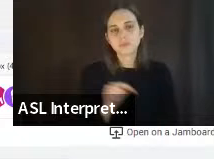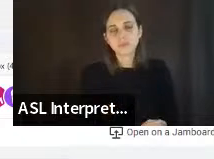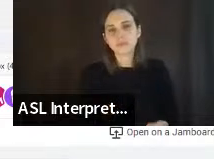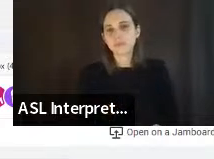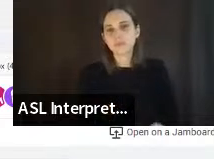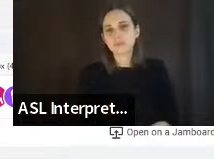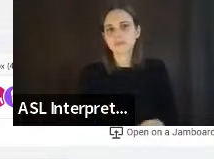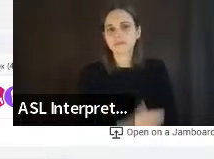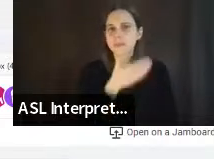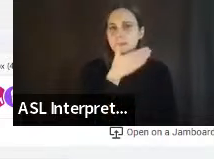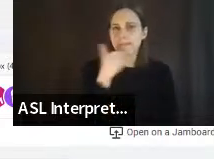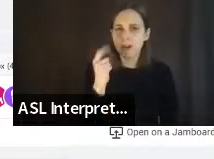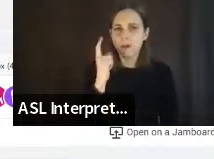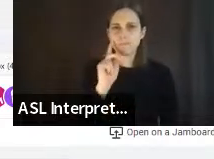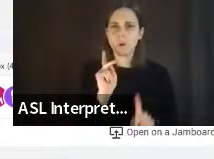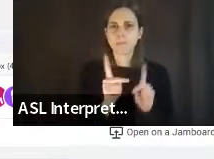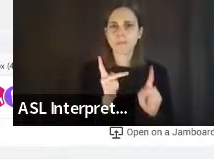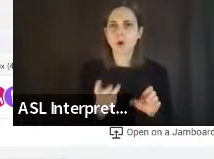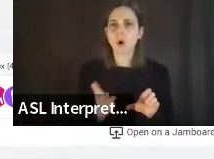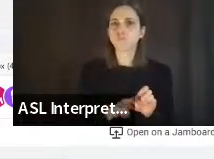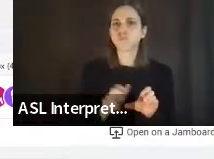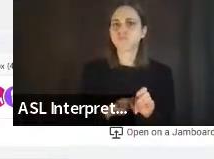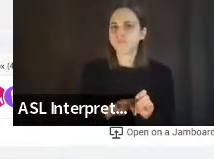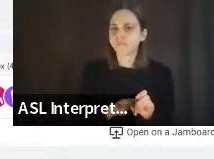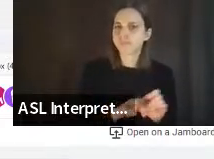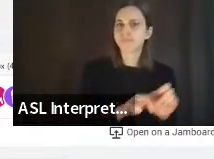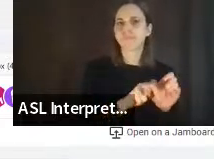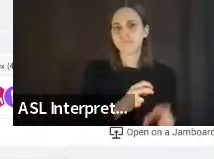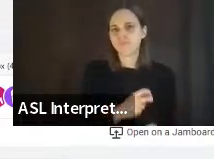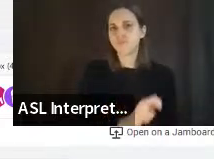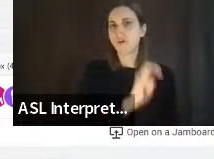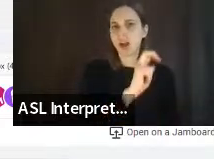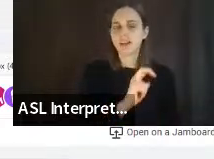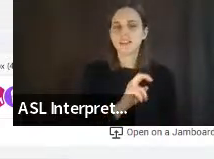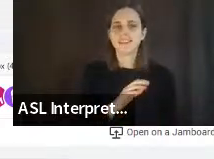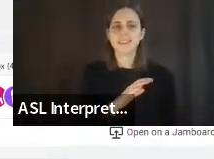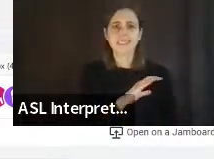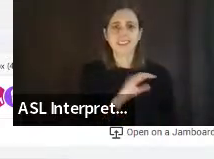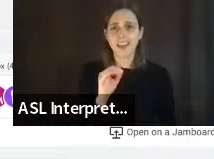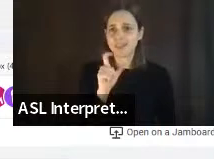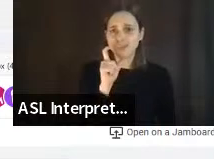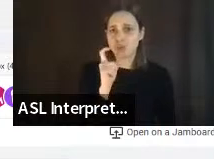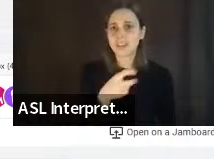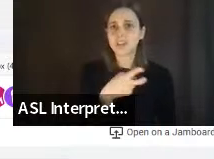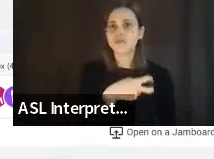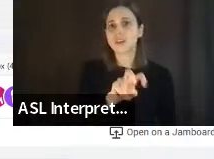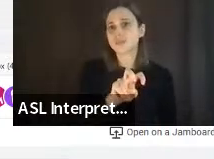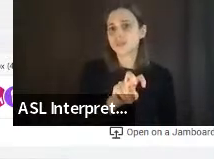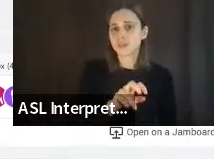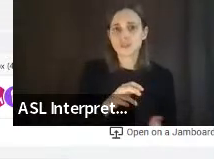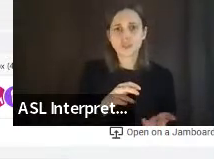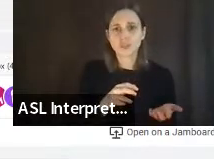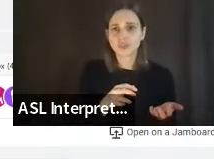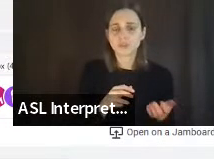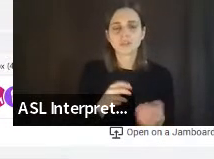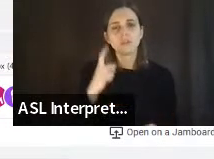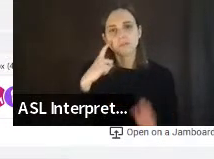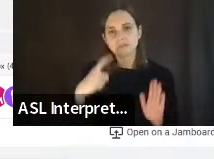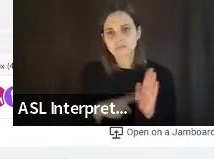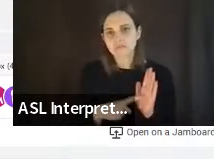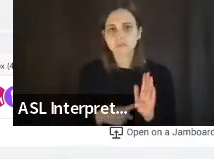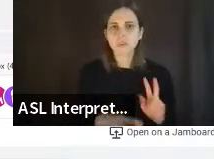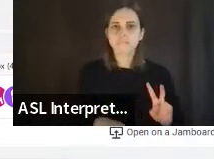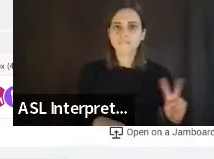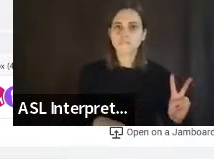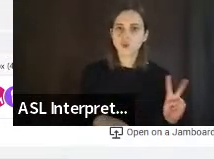ridership and also the lack of a need to transfer. If going from